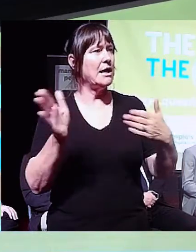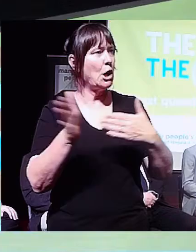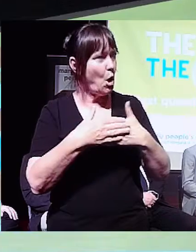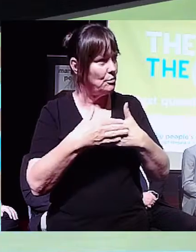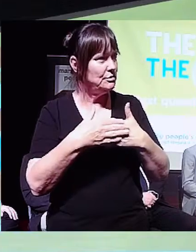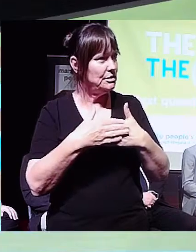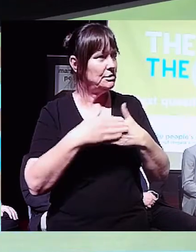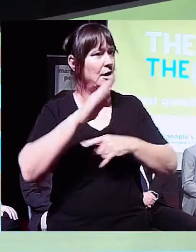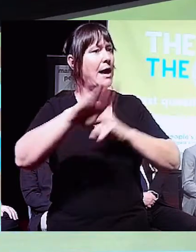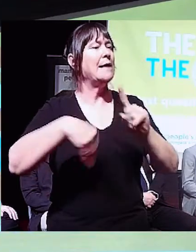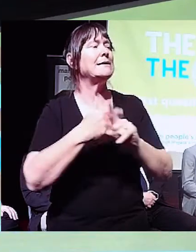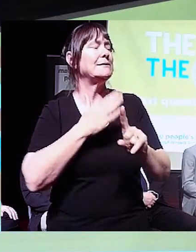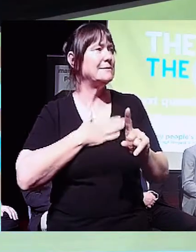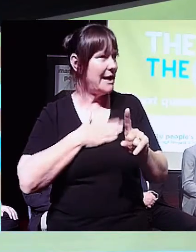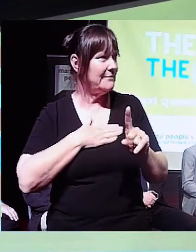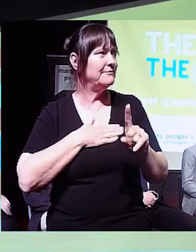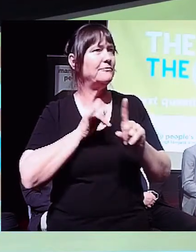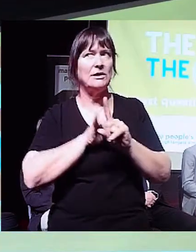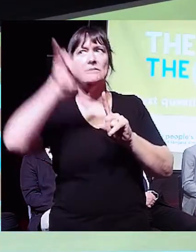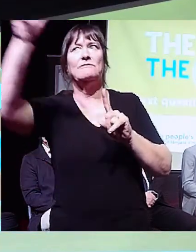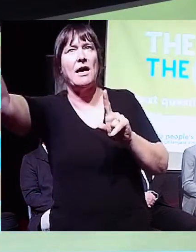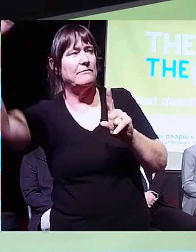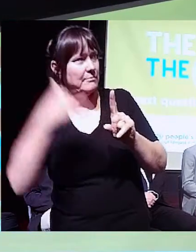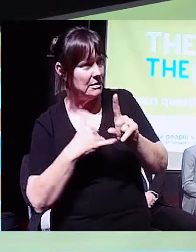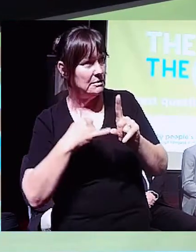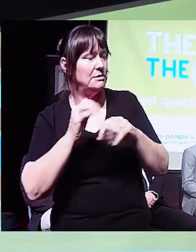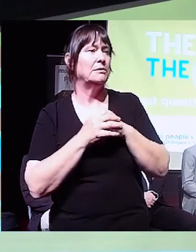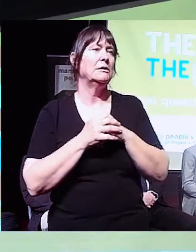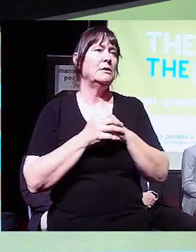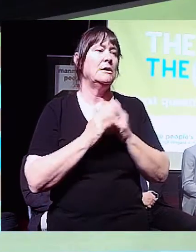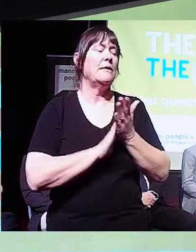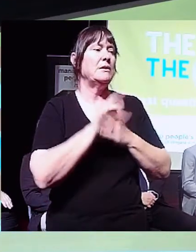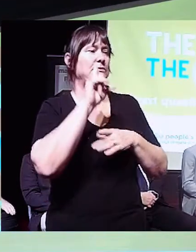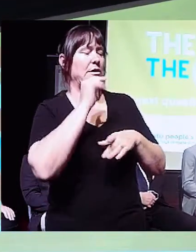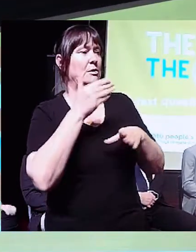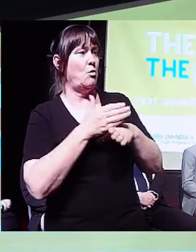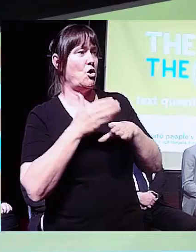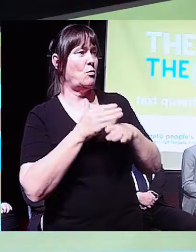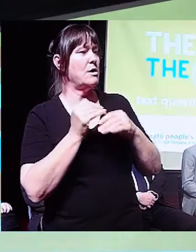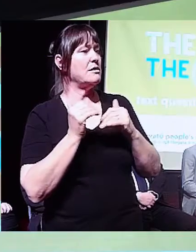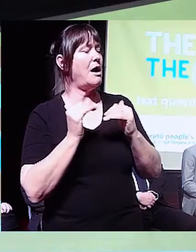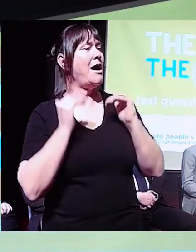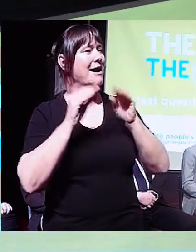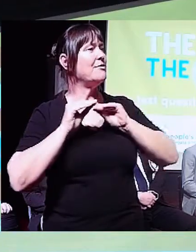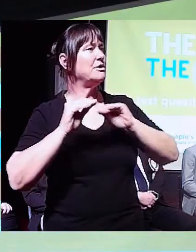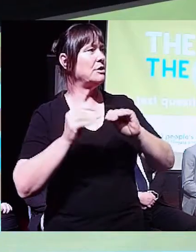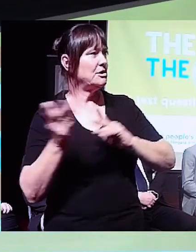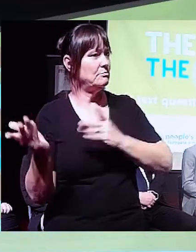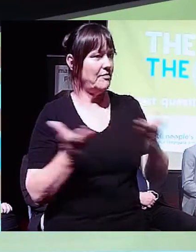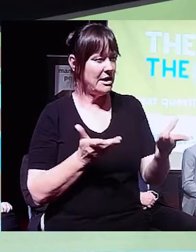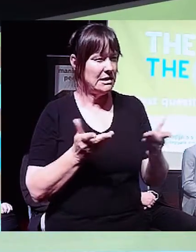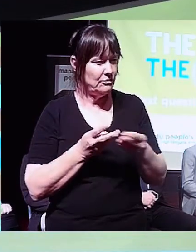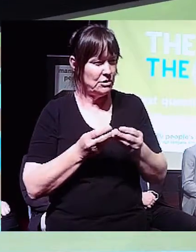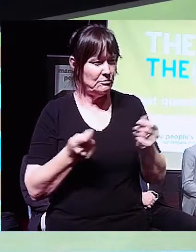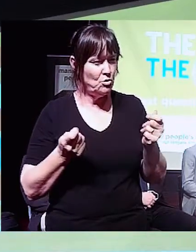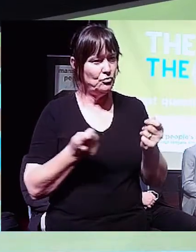that space. Now, if that means that we can work with tertiary providers to ensure that there is some sort of smooth transition, that's certainly